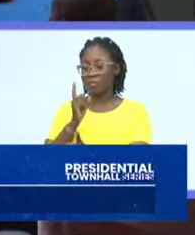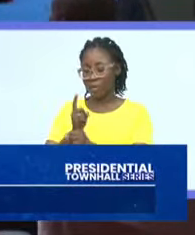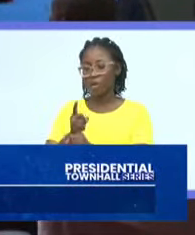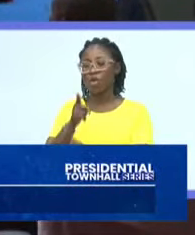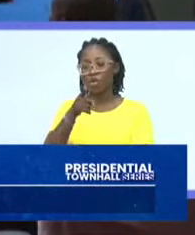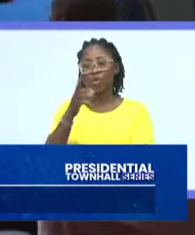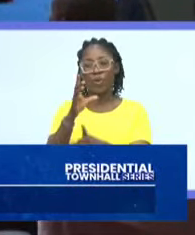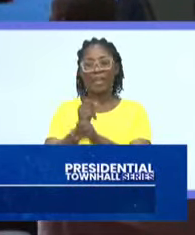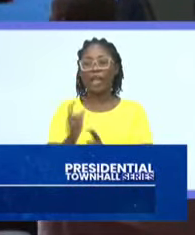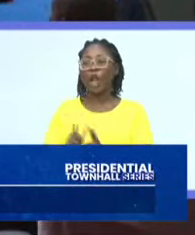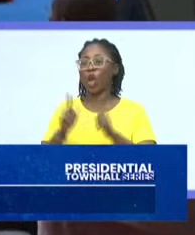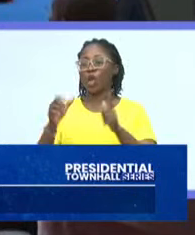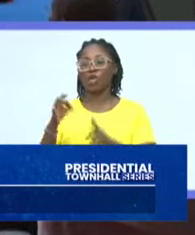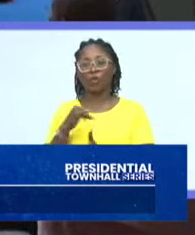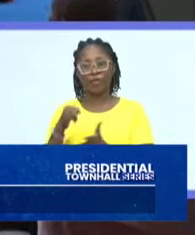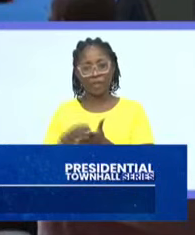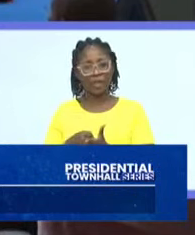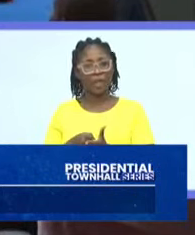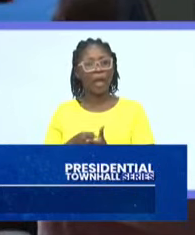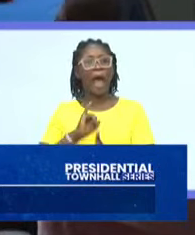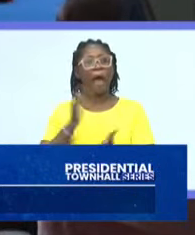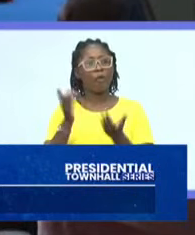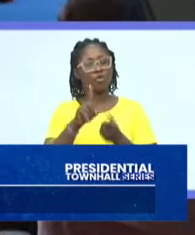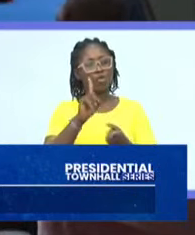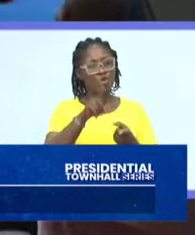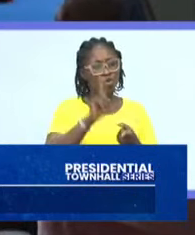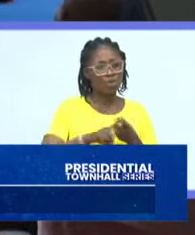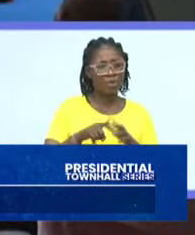you to tackle the issue of power. What would you do?